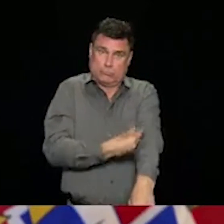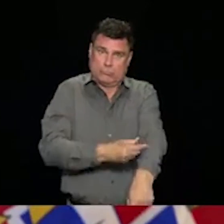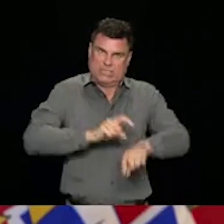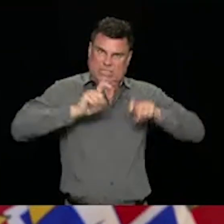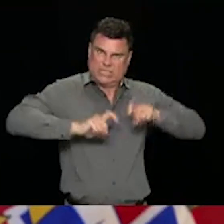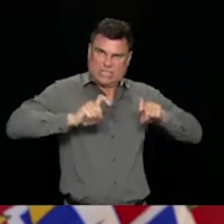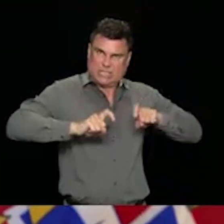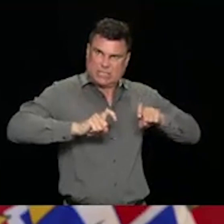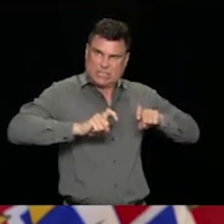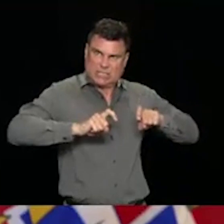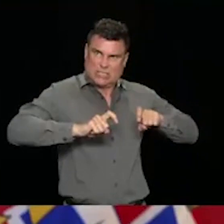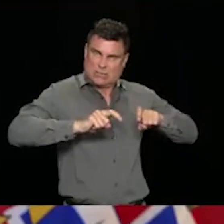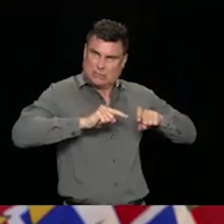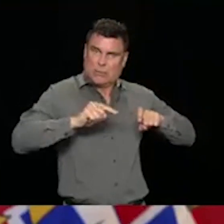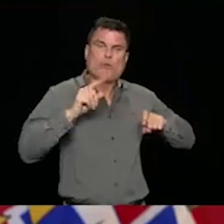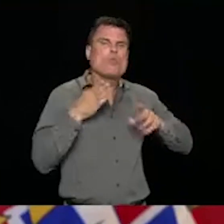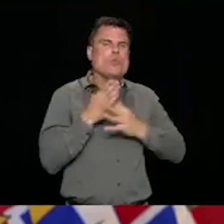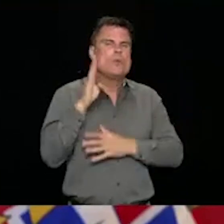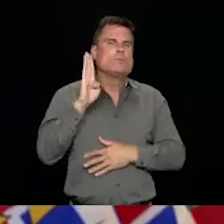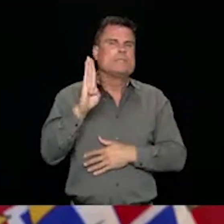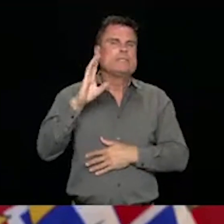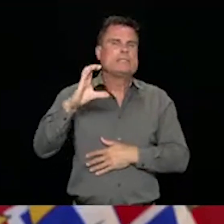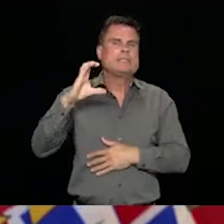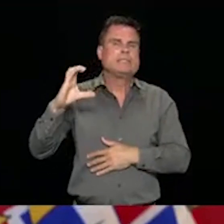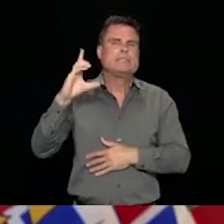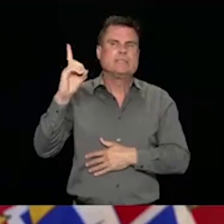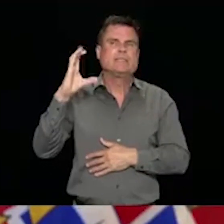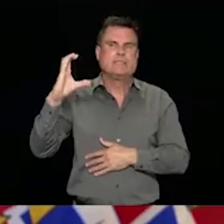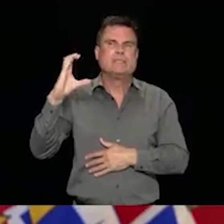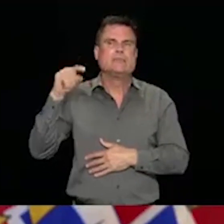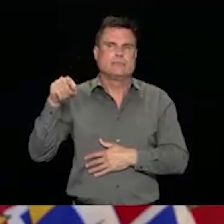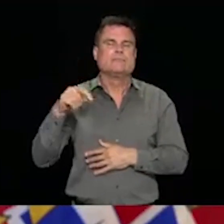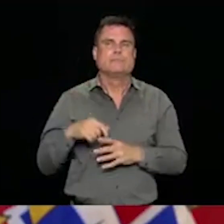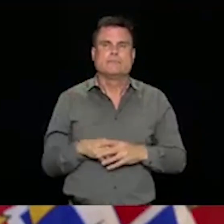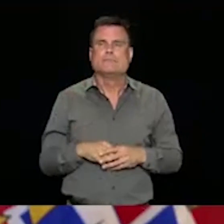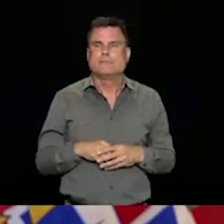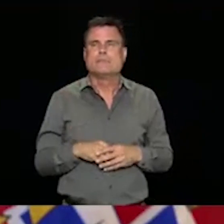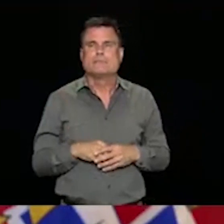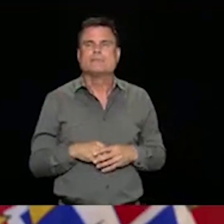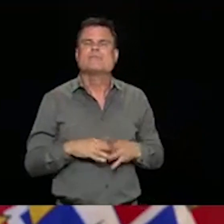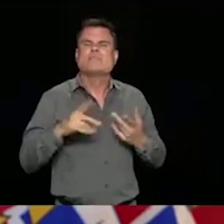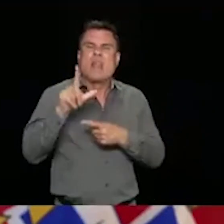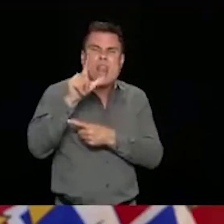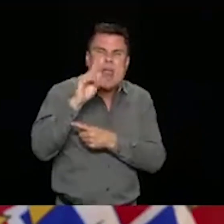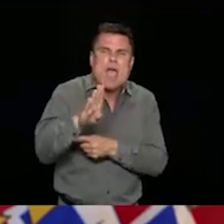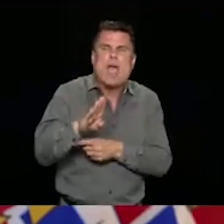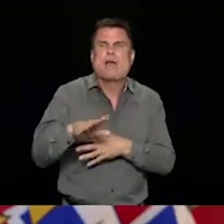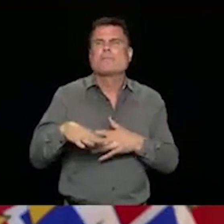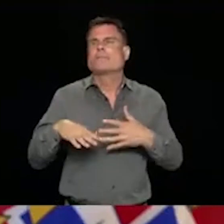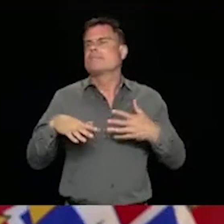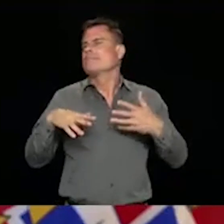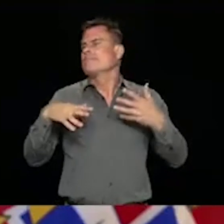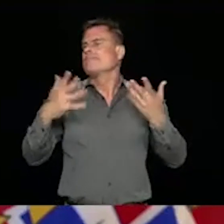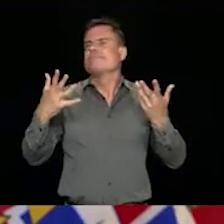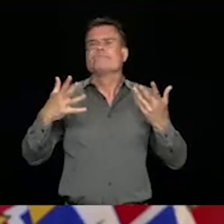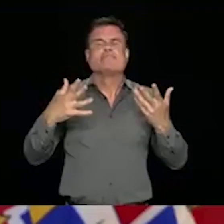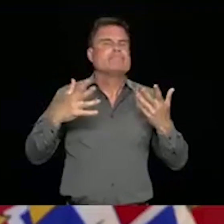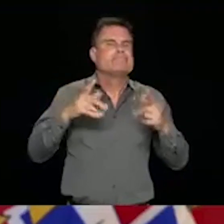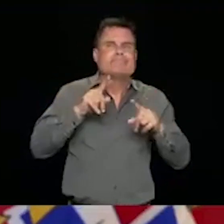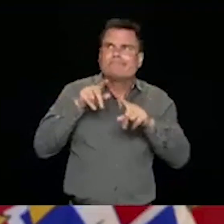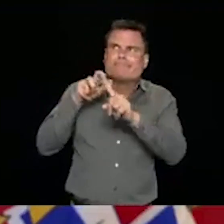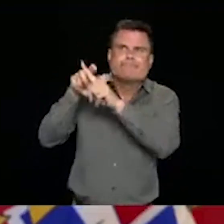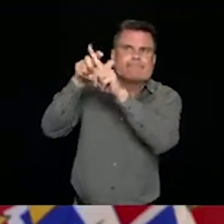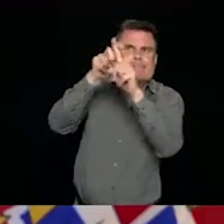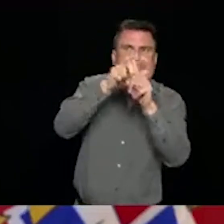lab, working with the public health labs across the country to find a test that has enough sensitivity and specificity,